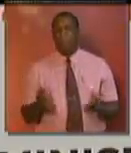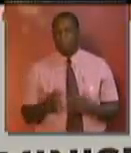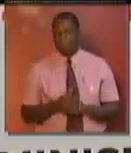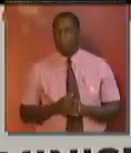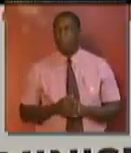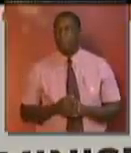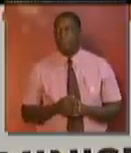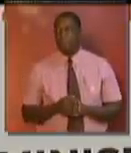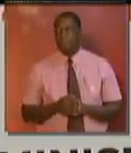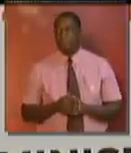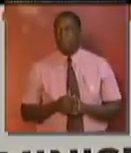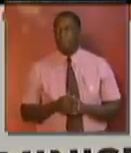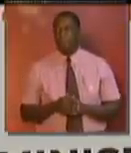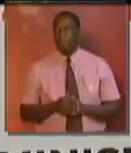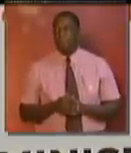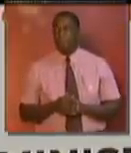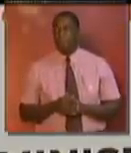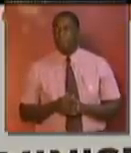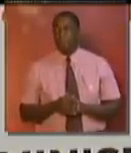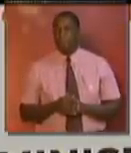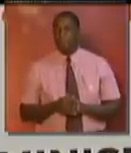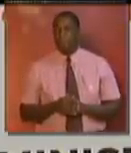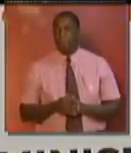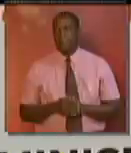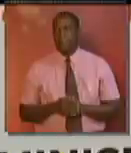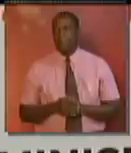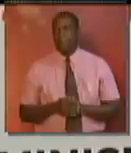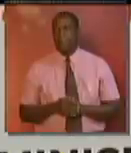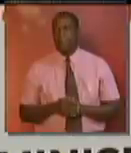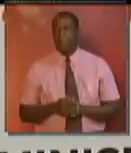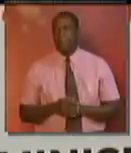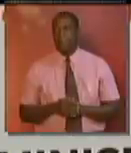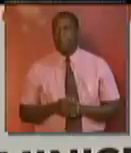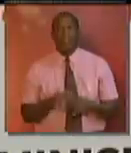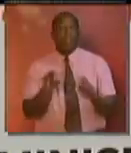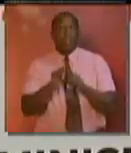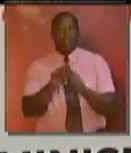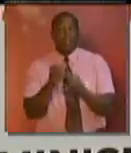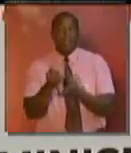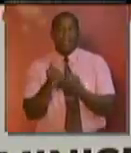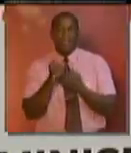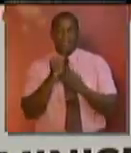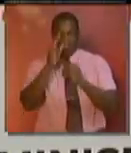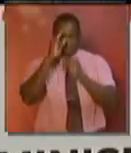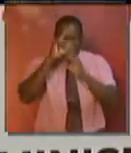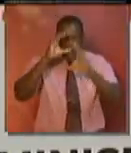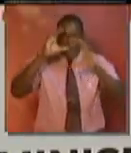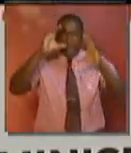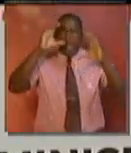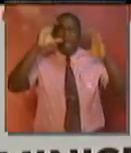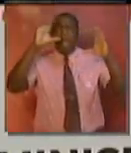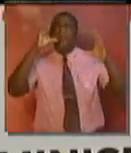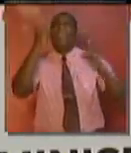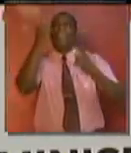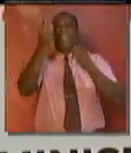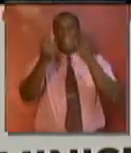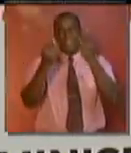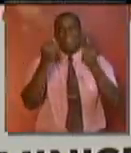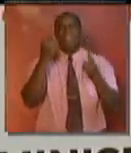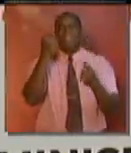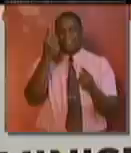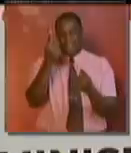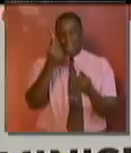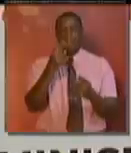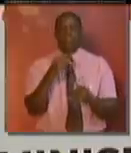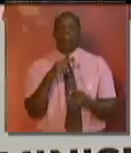at a geographic level also help us to form a better picture, for want of a better word, form a better picture of that